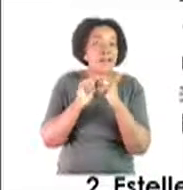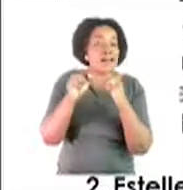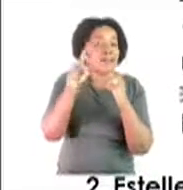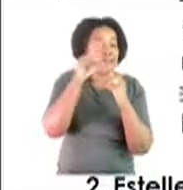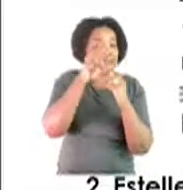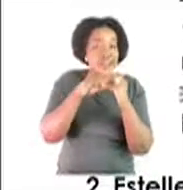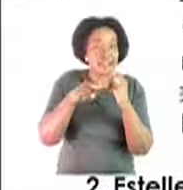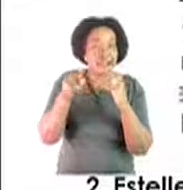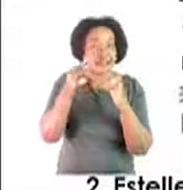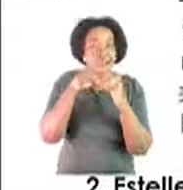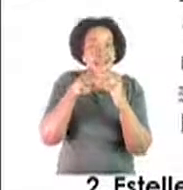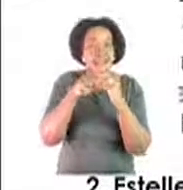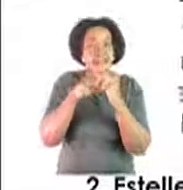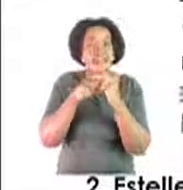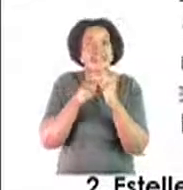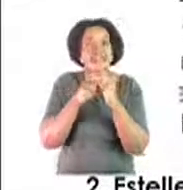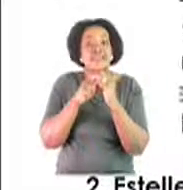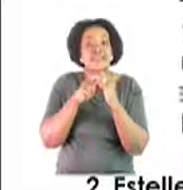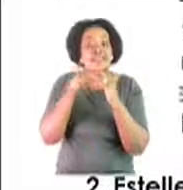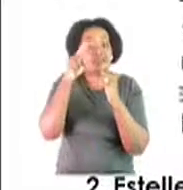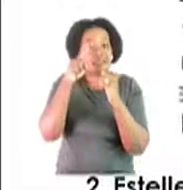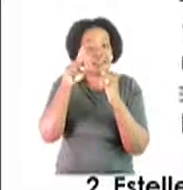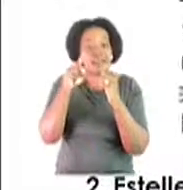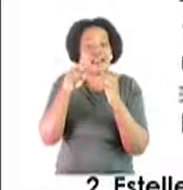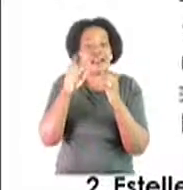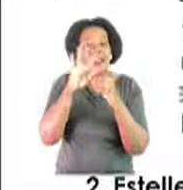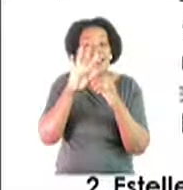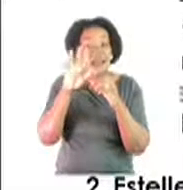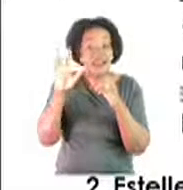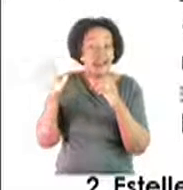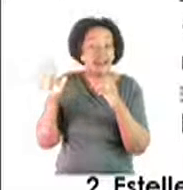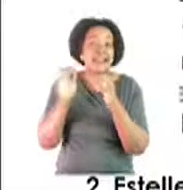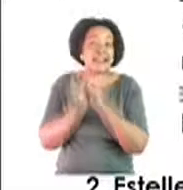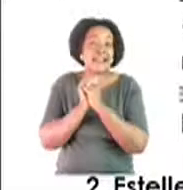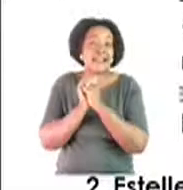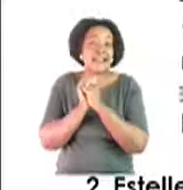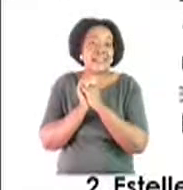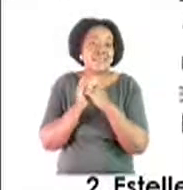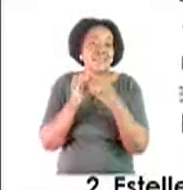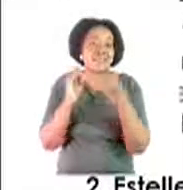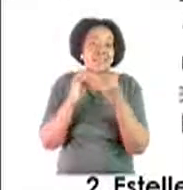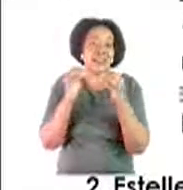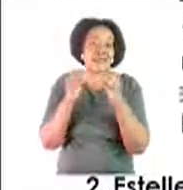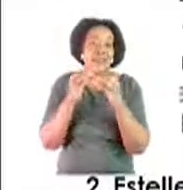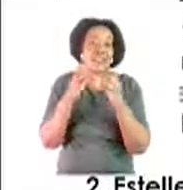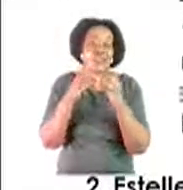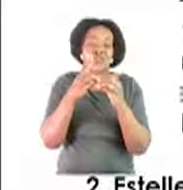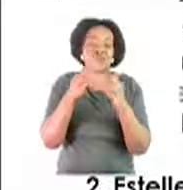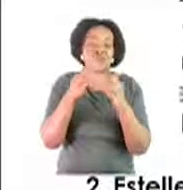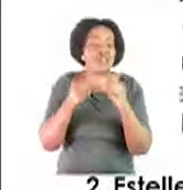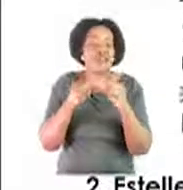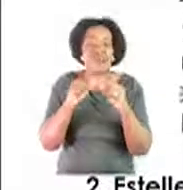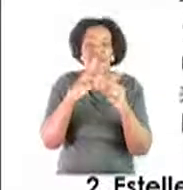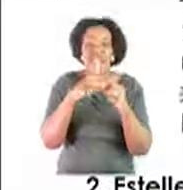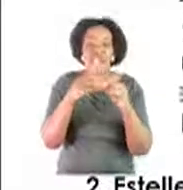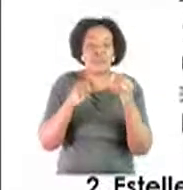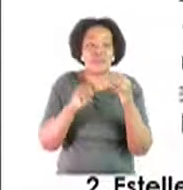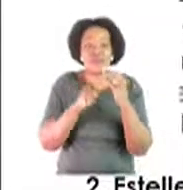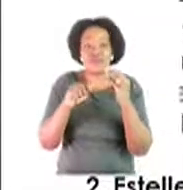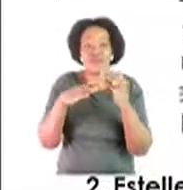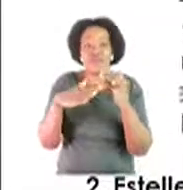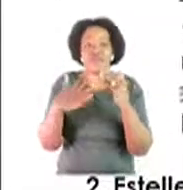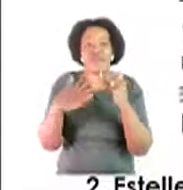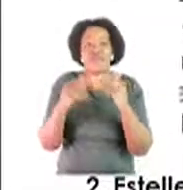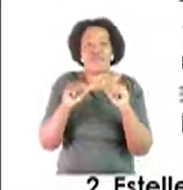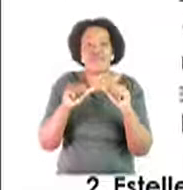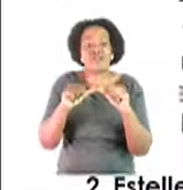answer by encircling the correct letter. Number 2, 3, and 5, 4 and